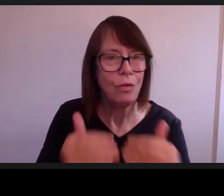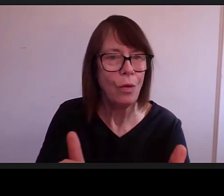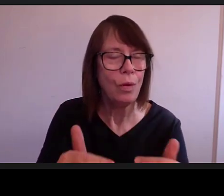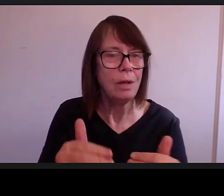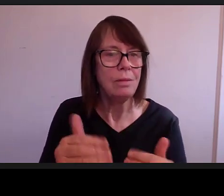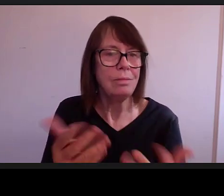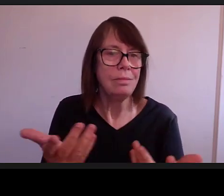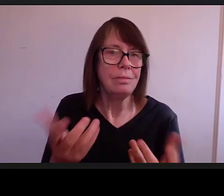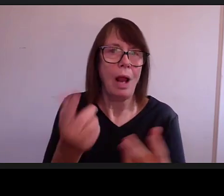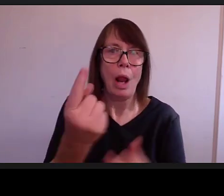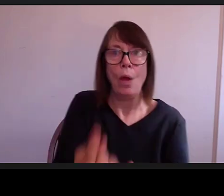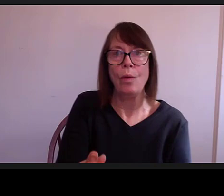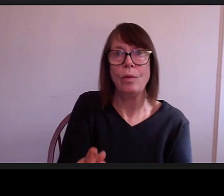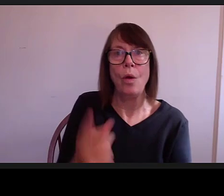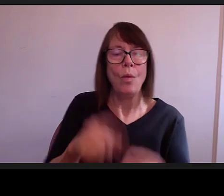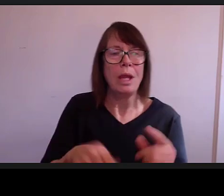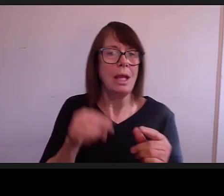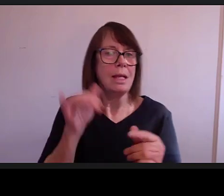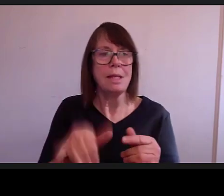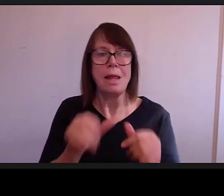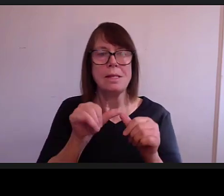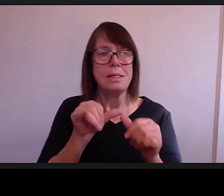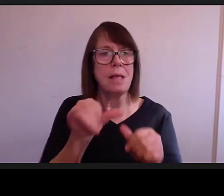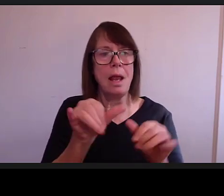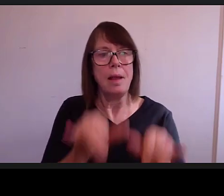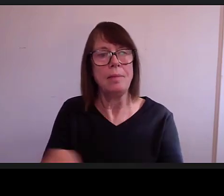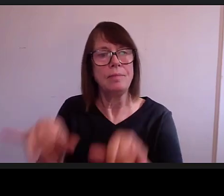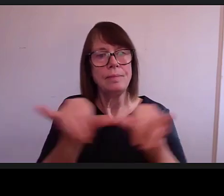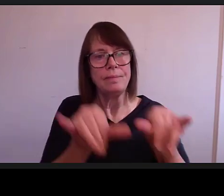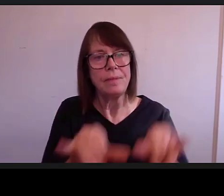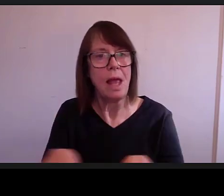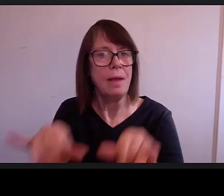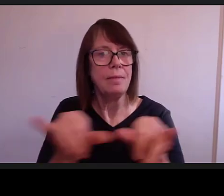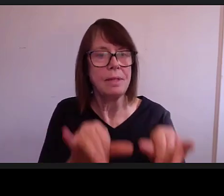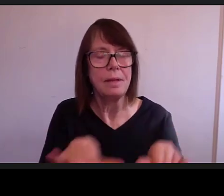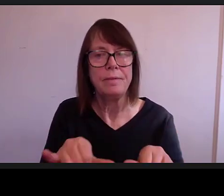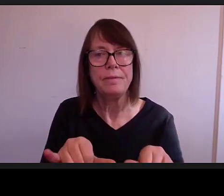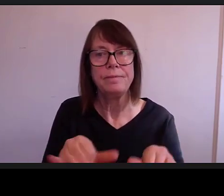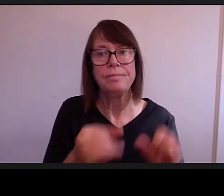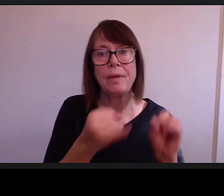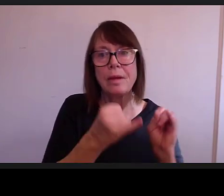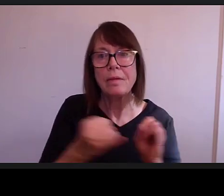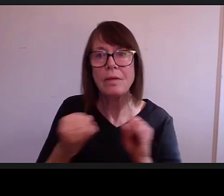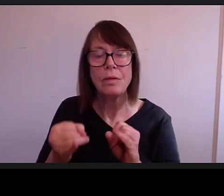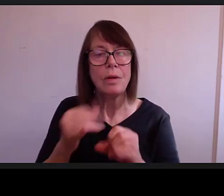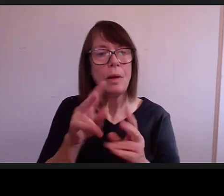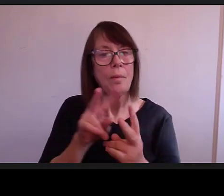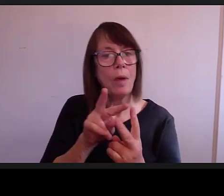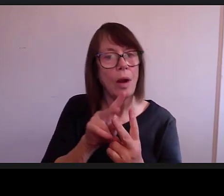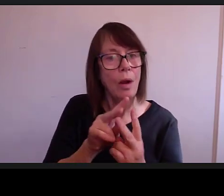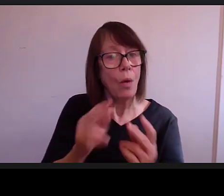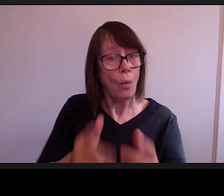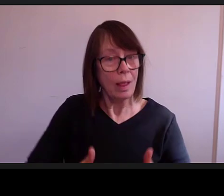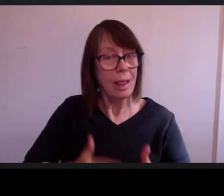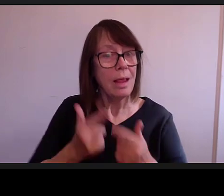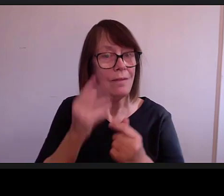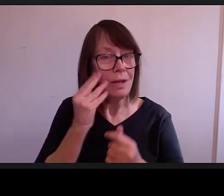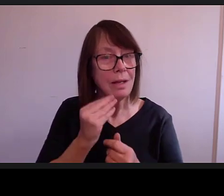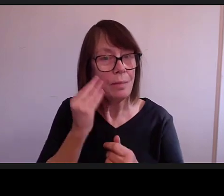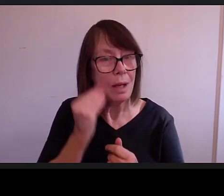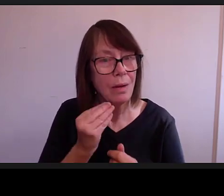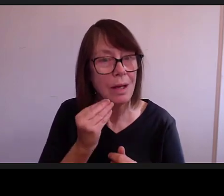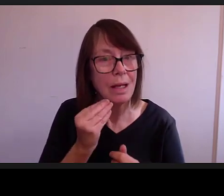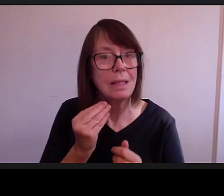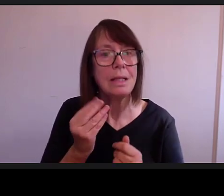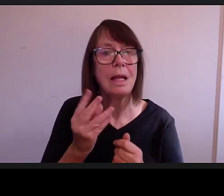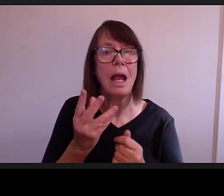the status quo. As a patient partner and individual myself with lived experience of medical error, I bring